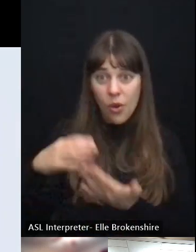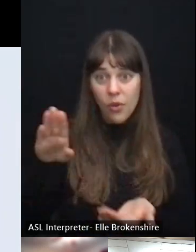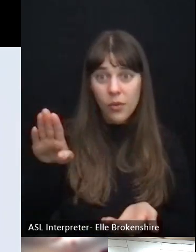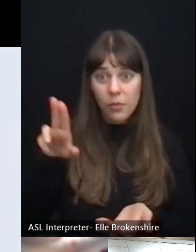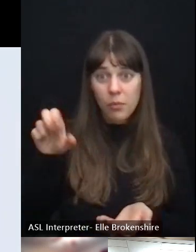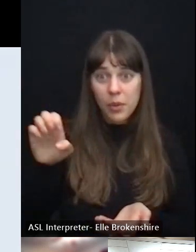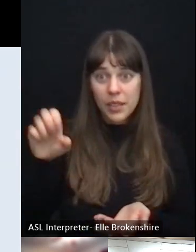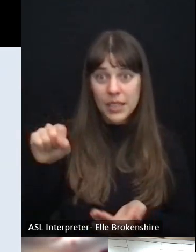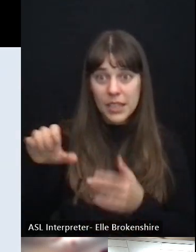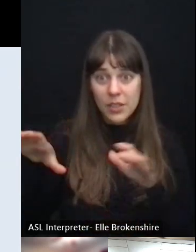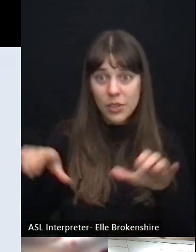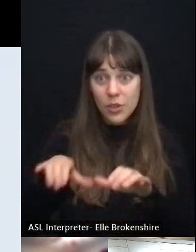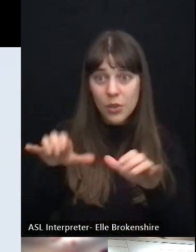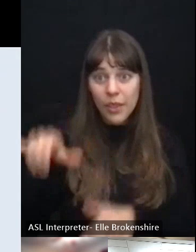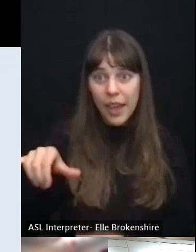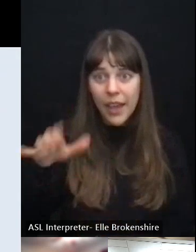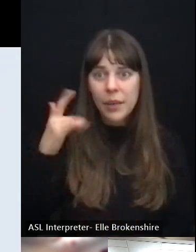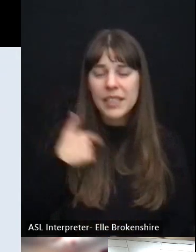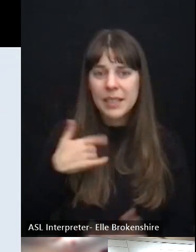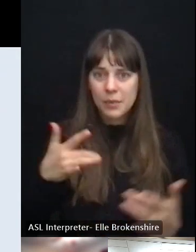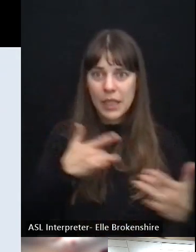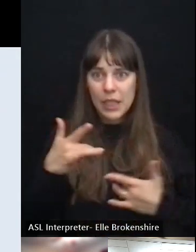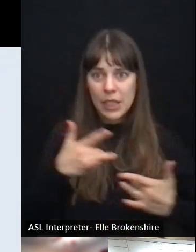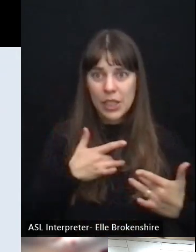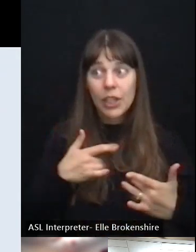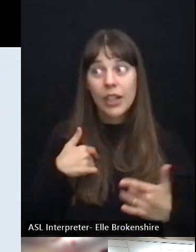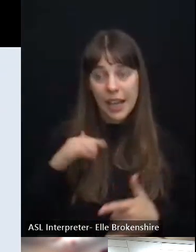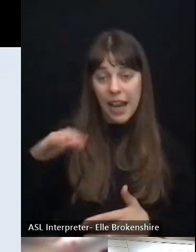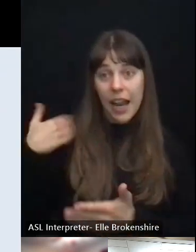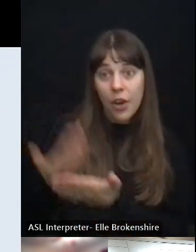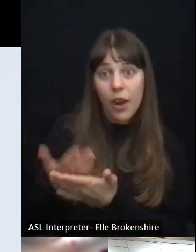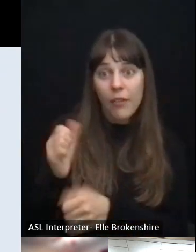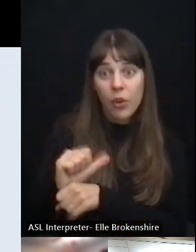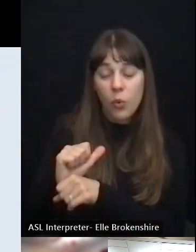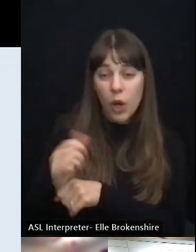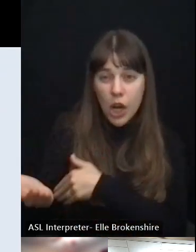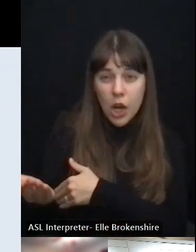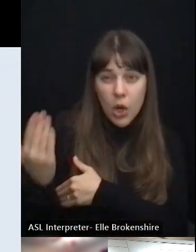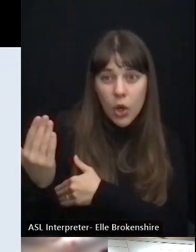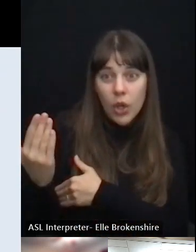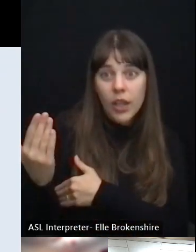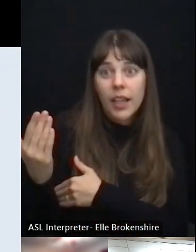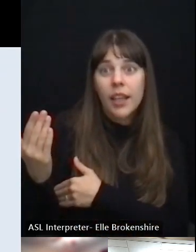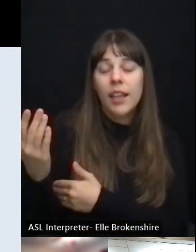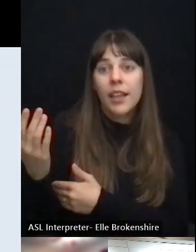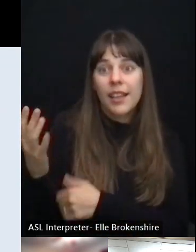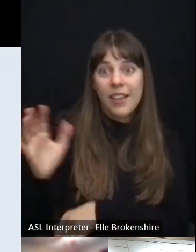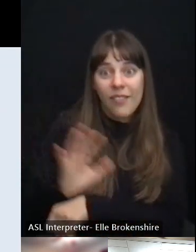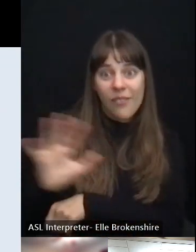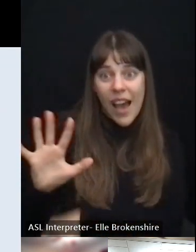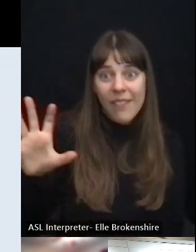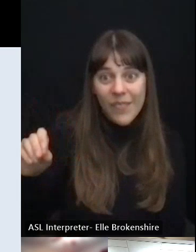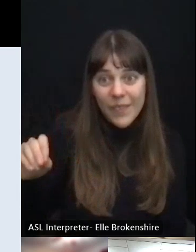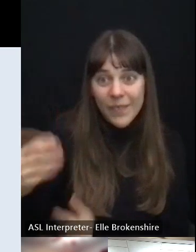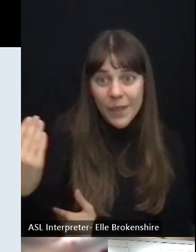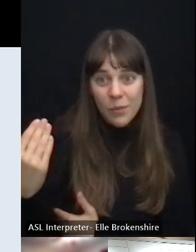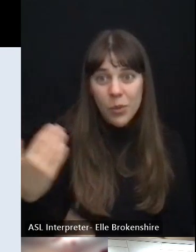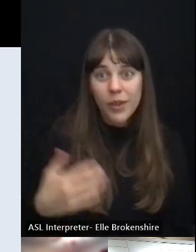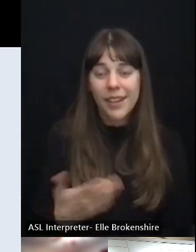I'm kind of concerned on getting to work super early in the morning. I have to be there at 10 to 6. So,